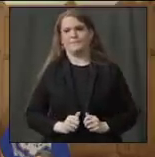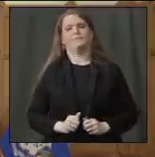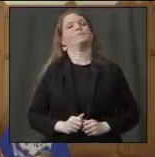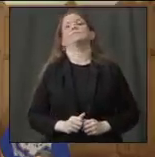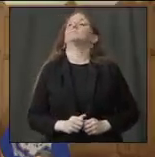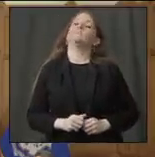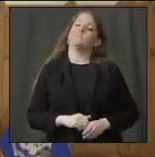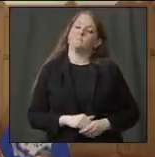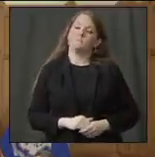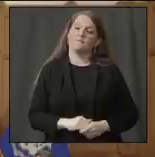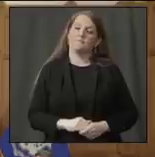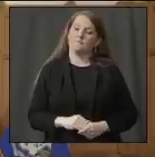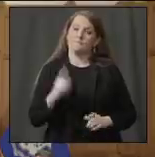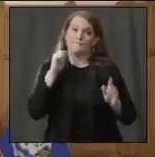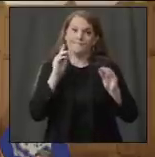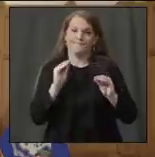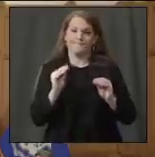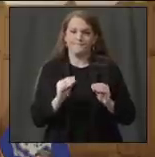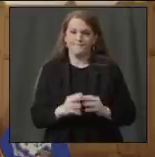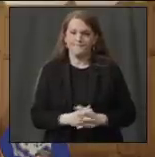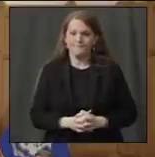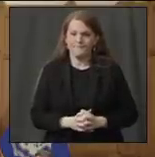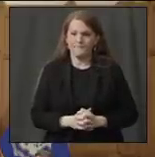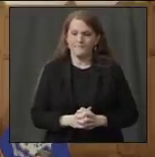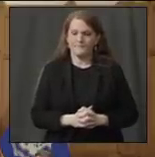Fox 61.